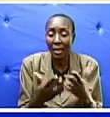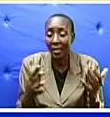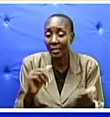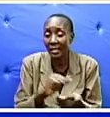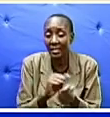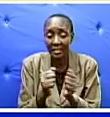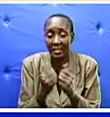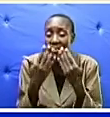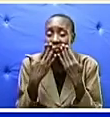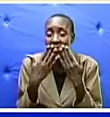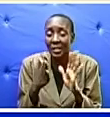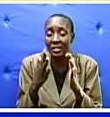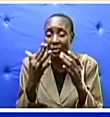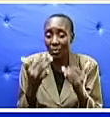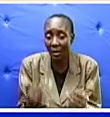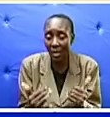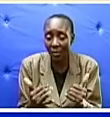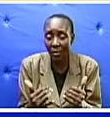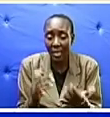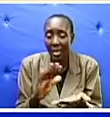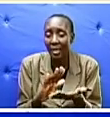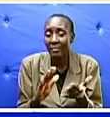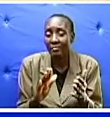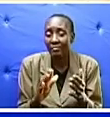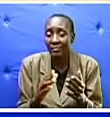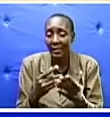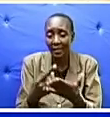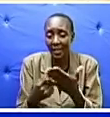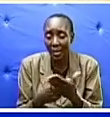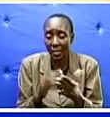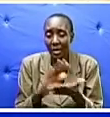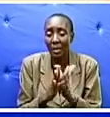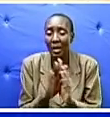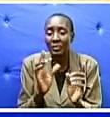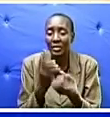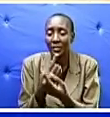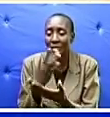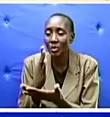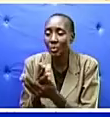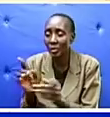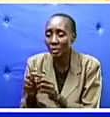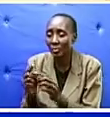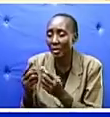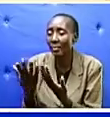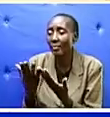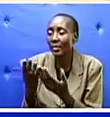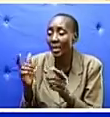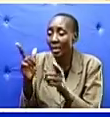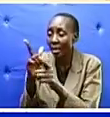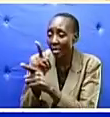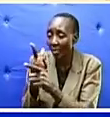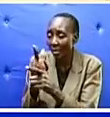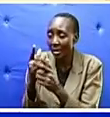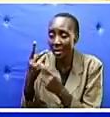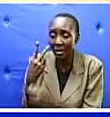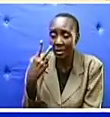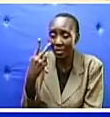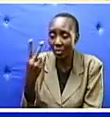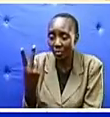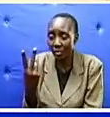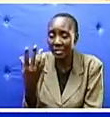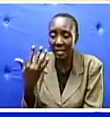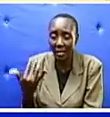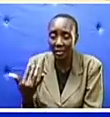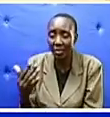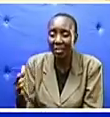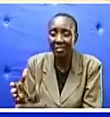So then the conversation becomes different. It comes different. Even if you see the media today, the song people are singing, they're